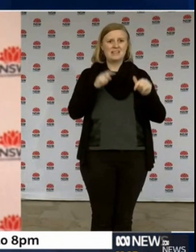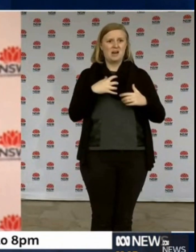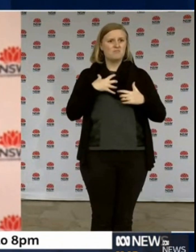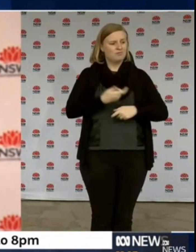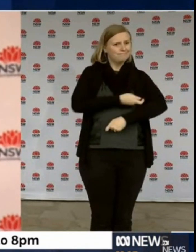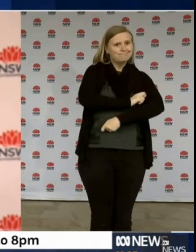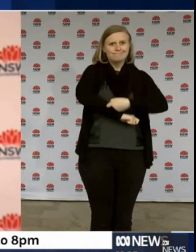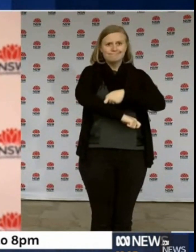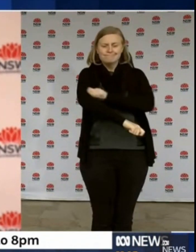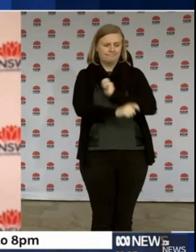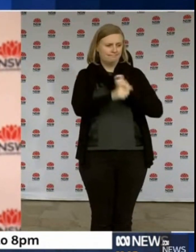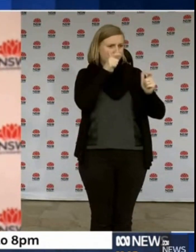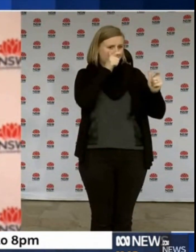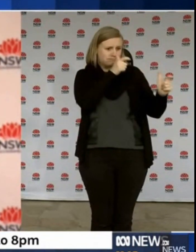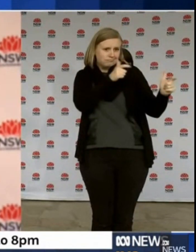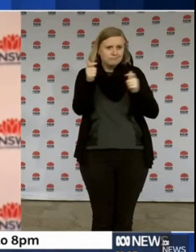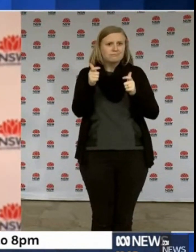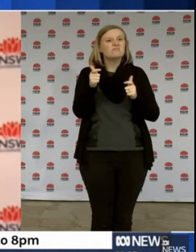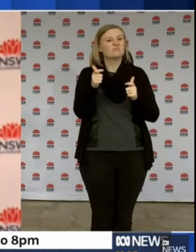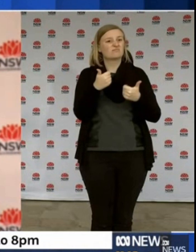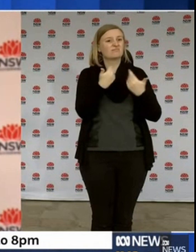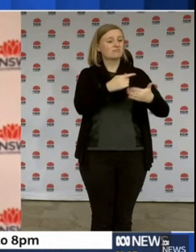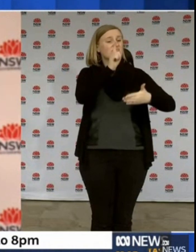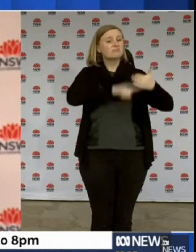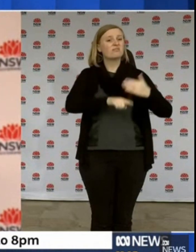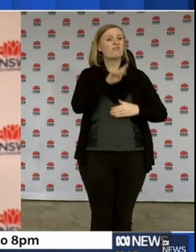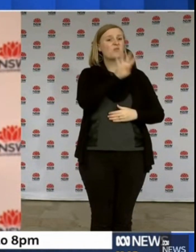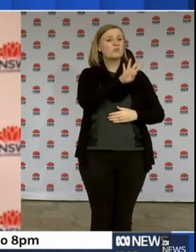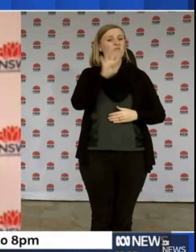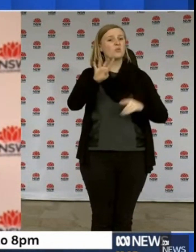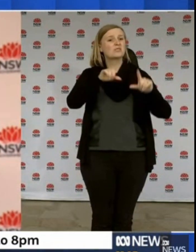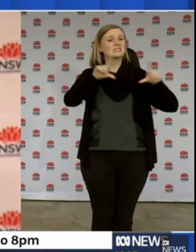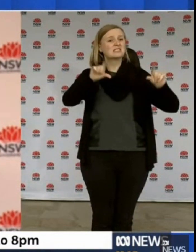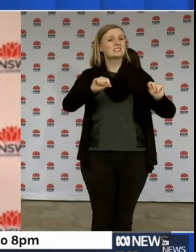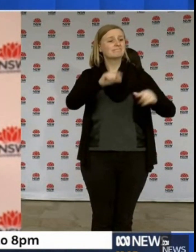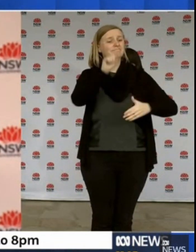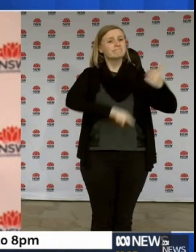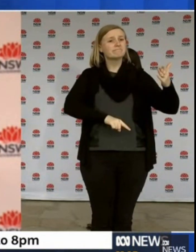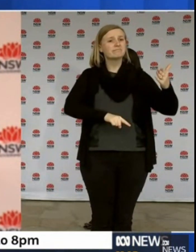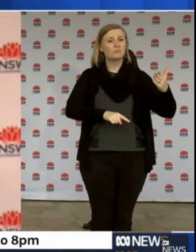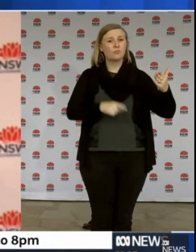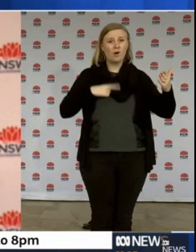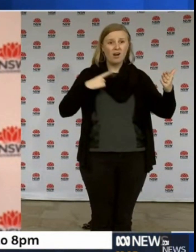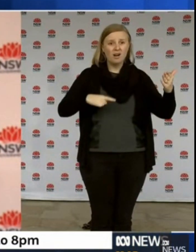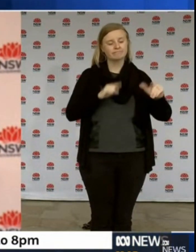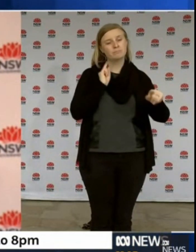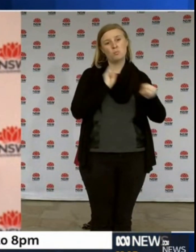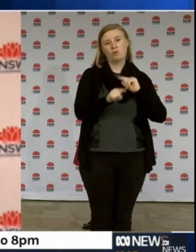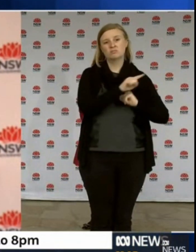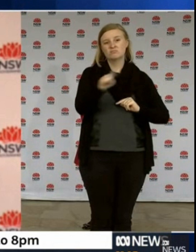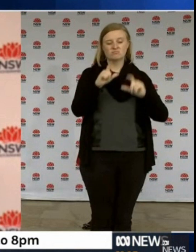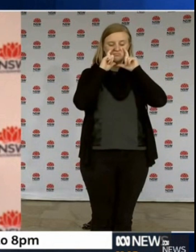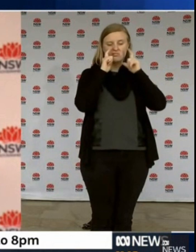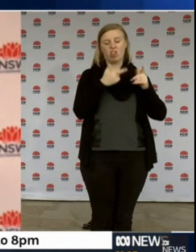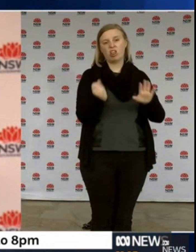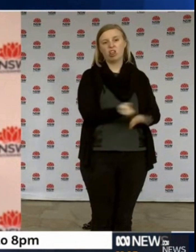statewide. We issued some 44 tickets to individuals, most of those for people to failing of